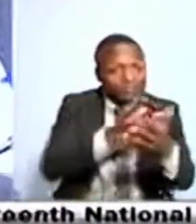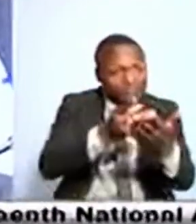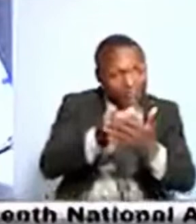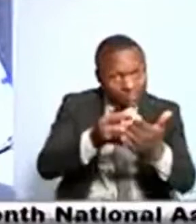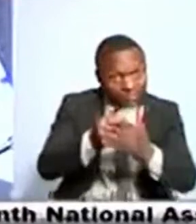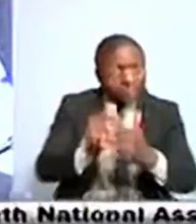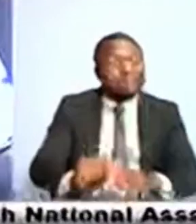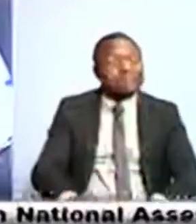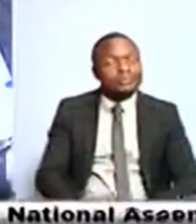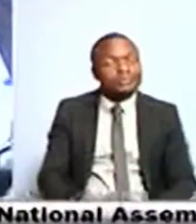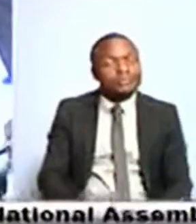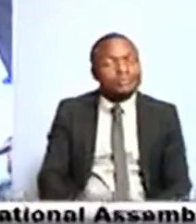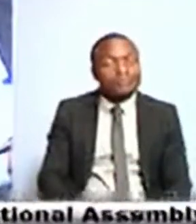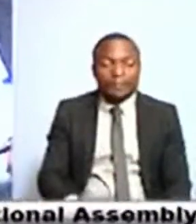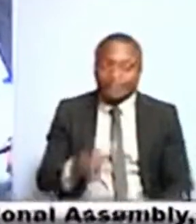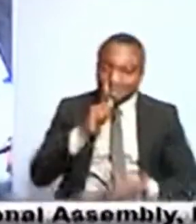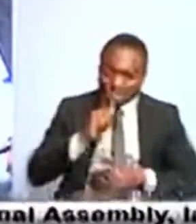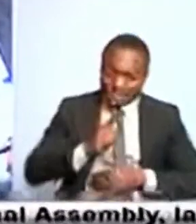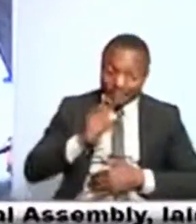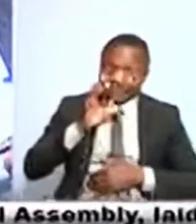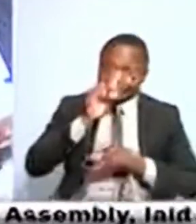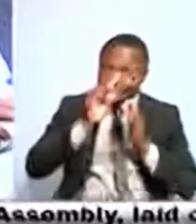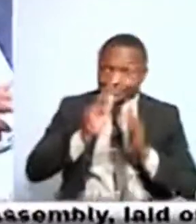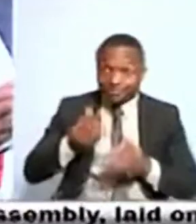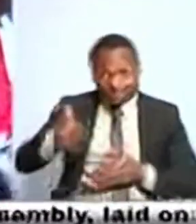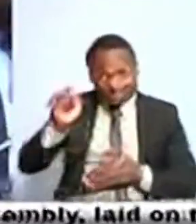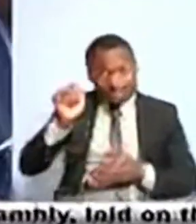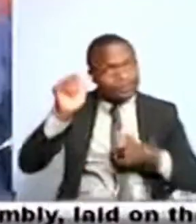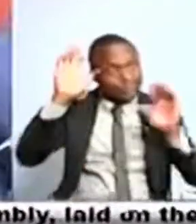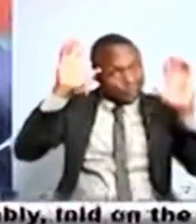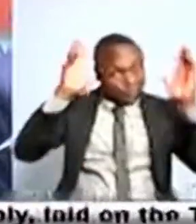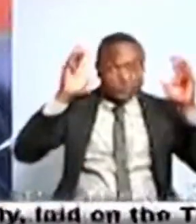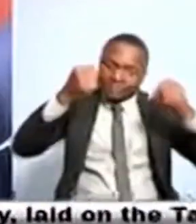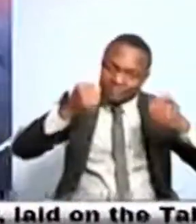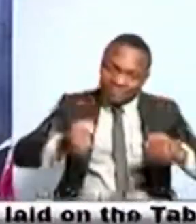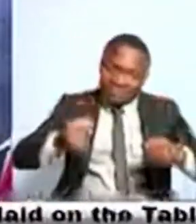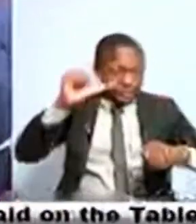And Madam Speaker, I want to recommend for strong